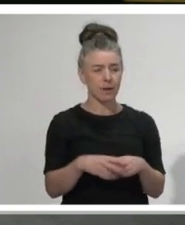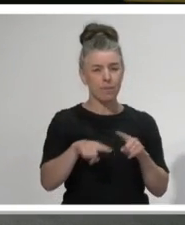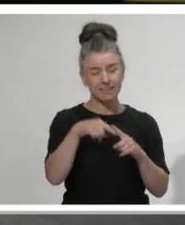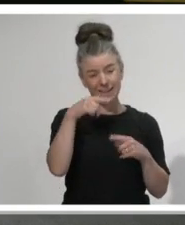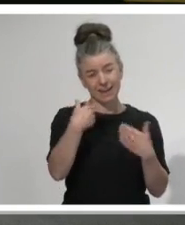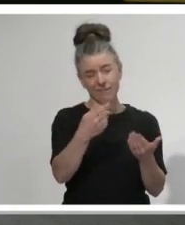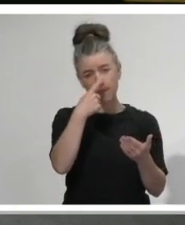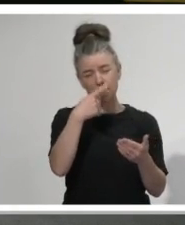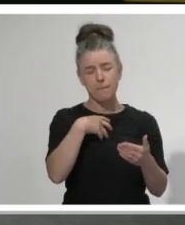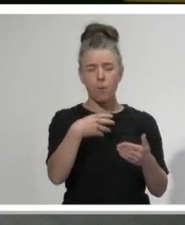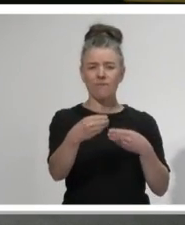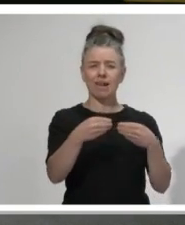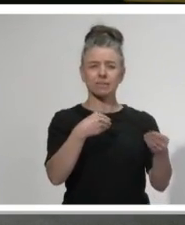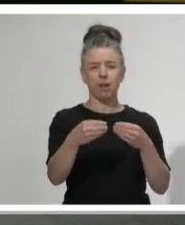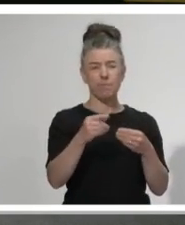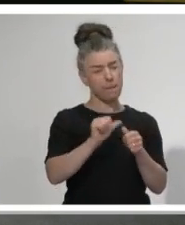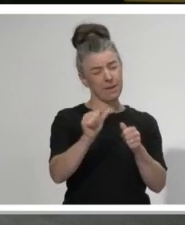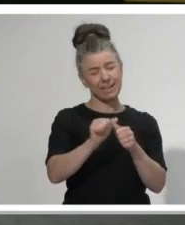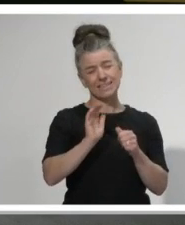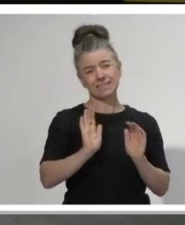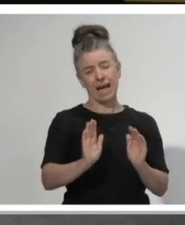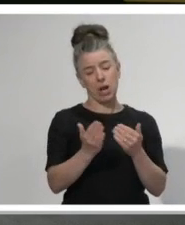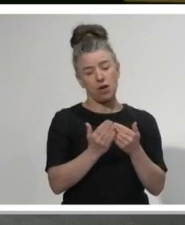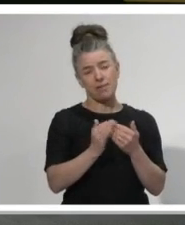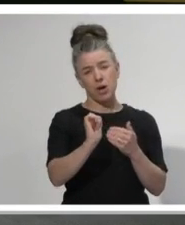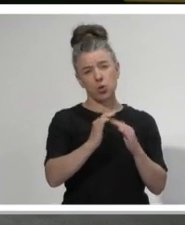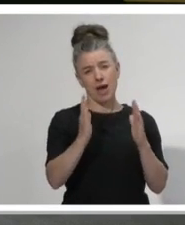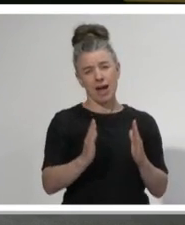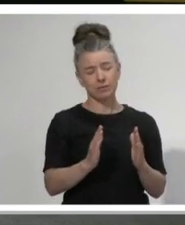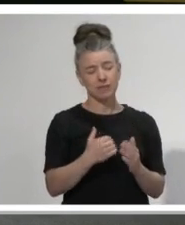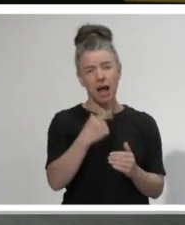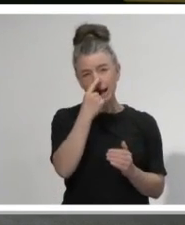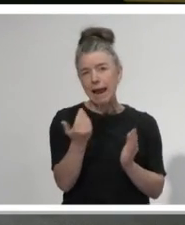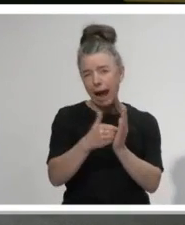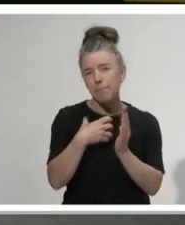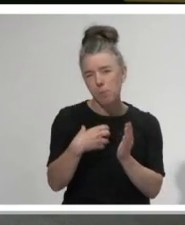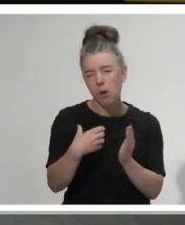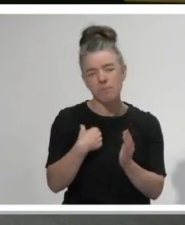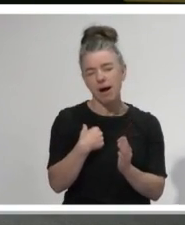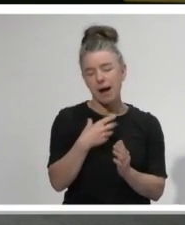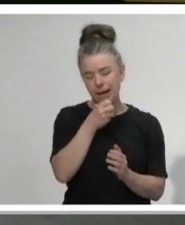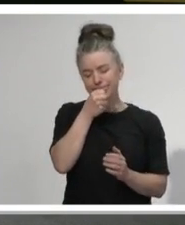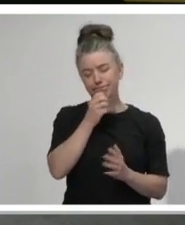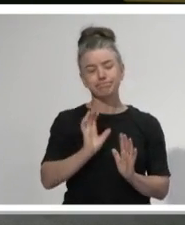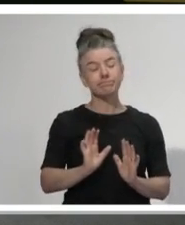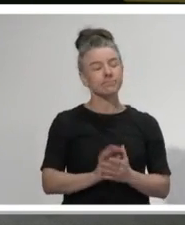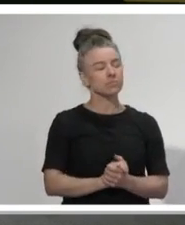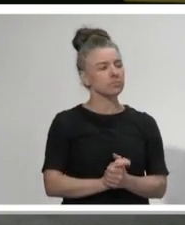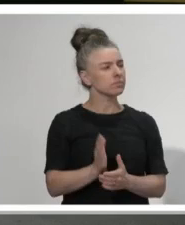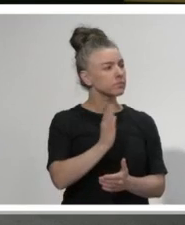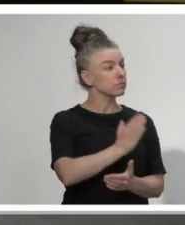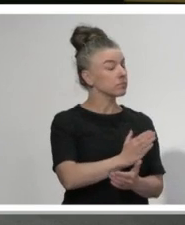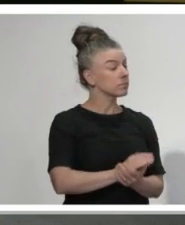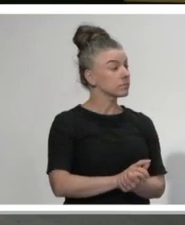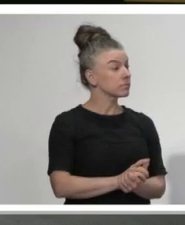first and best preference is to stay local. I could say some other things, but I won't. And mortgage brokers are warning that... Sorry, we're just down the front. We'll